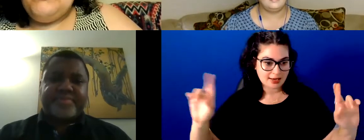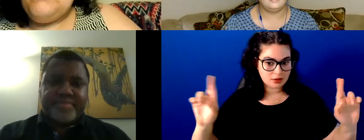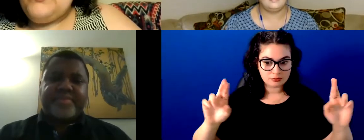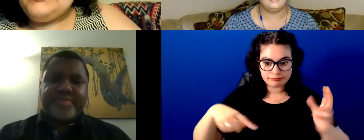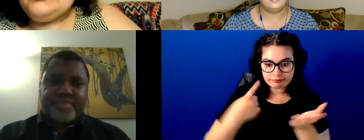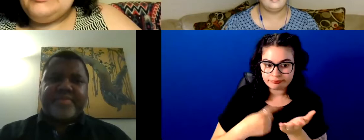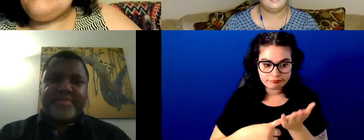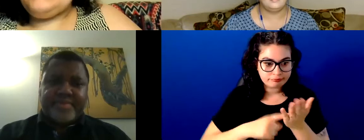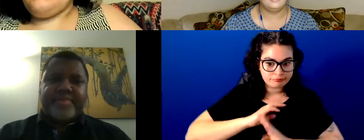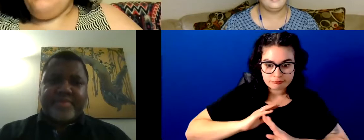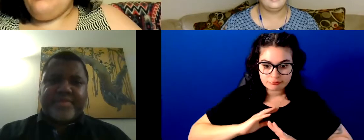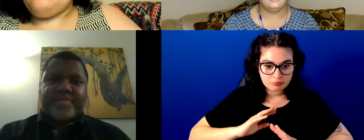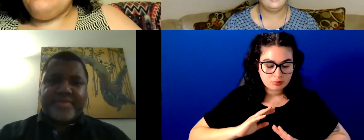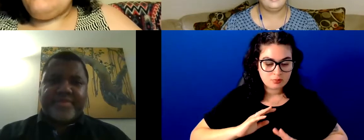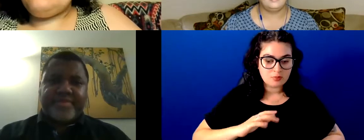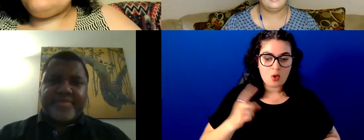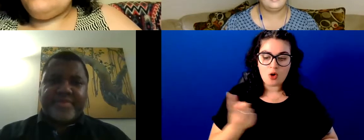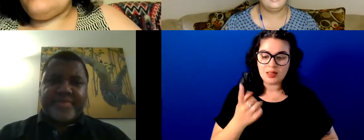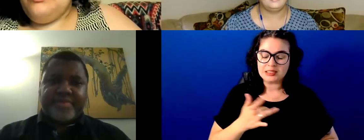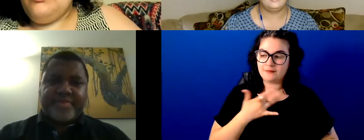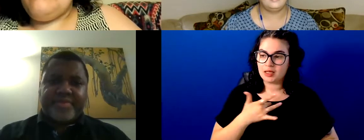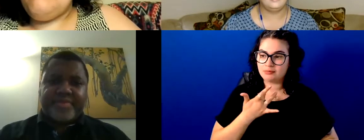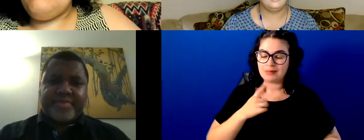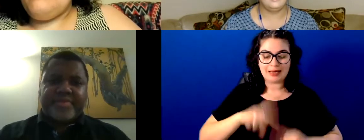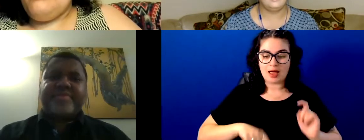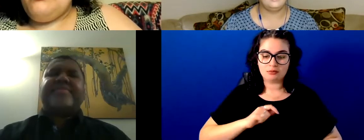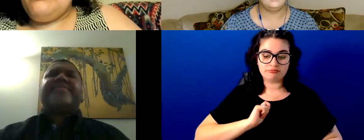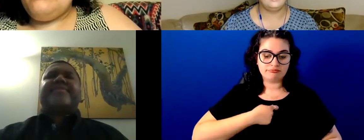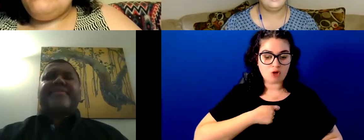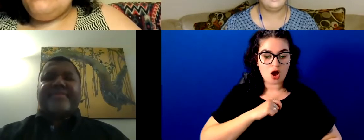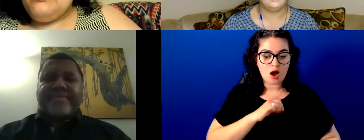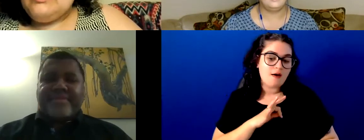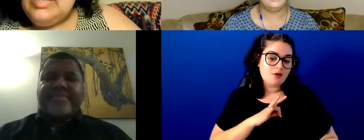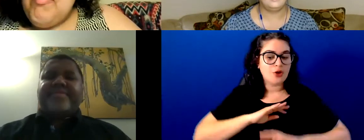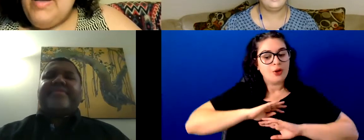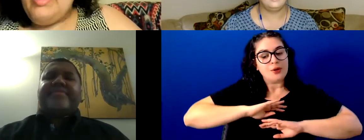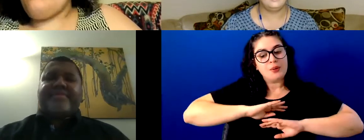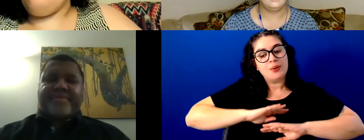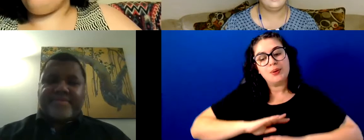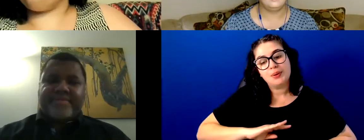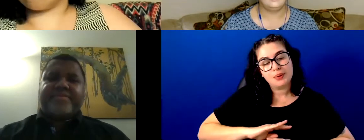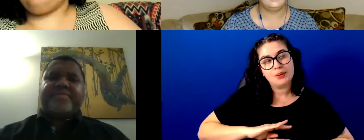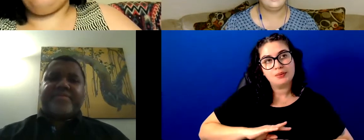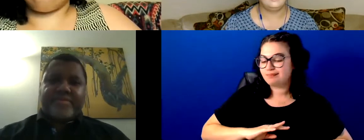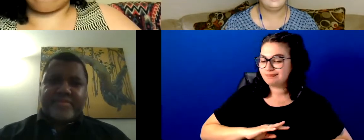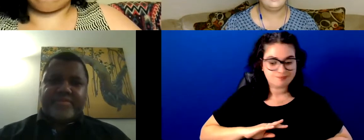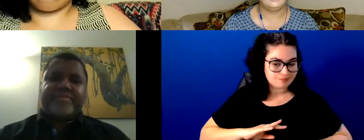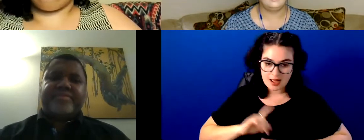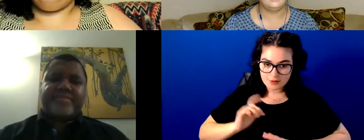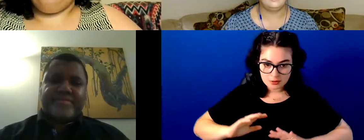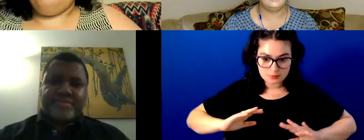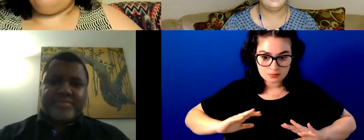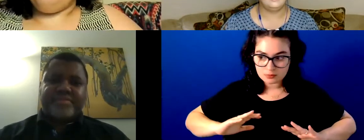that performance seat of just like, I can't turn off and step back. I always have to